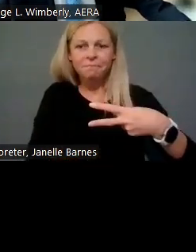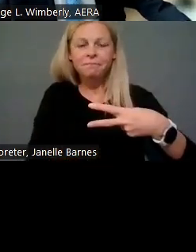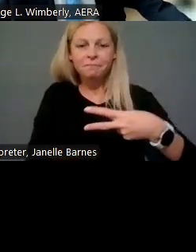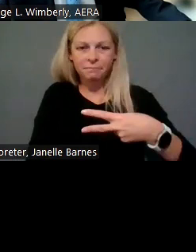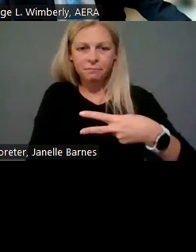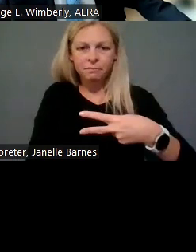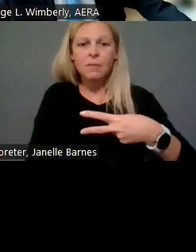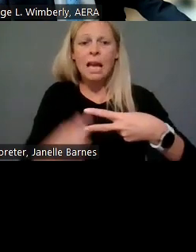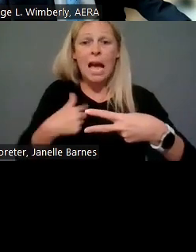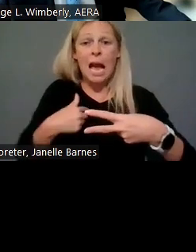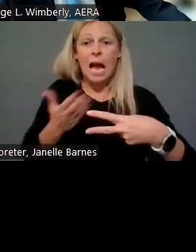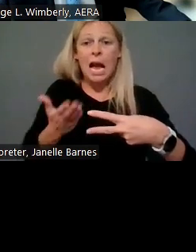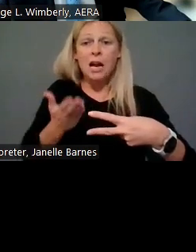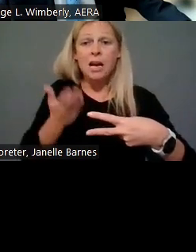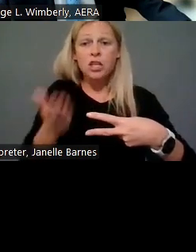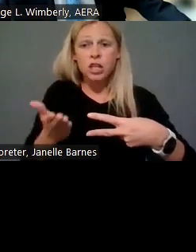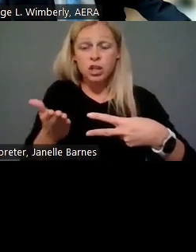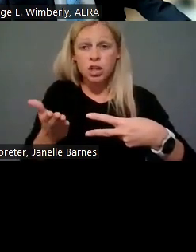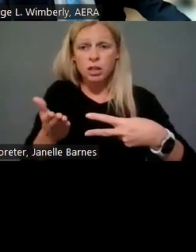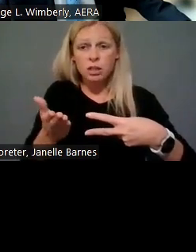I suggest that you